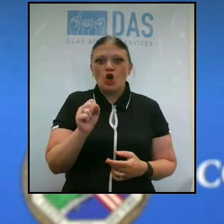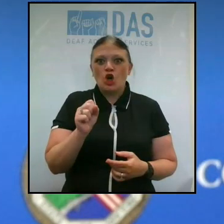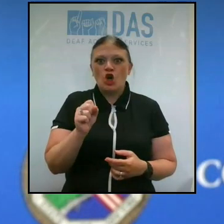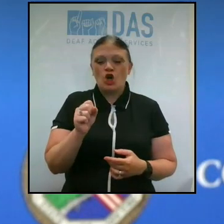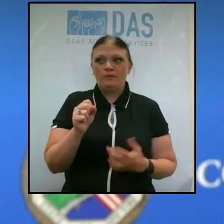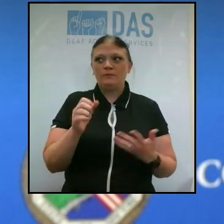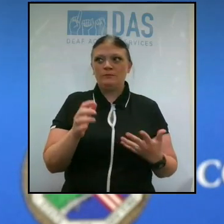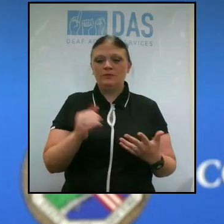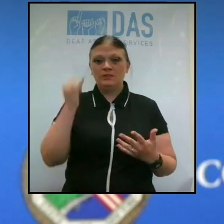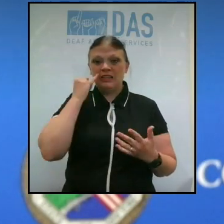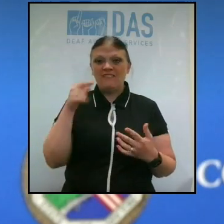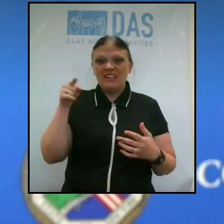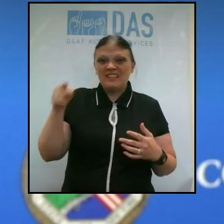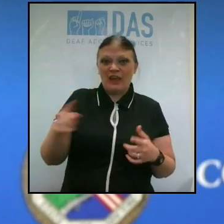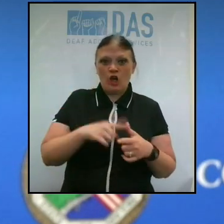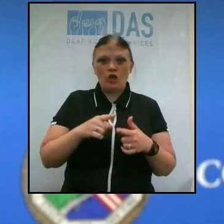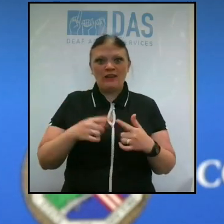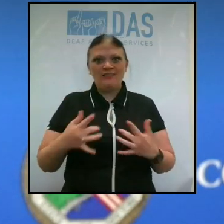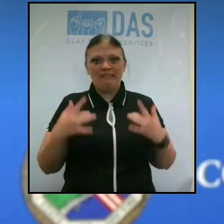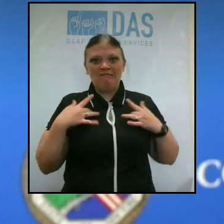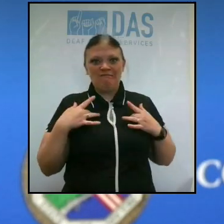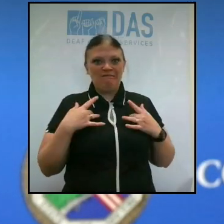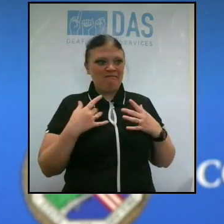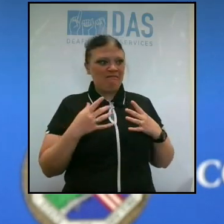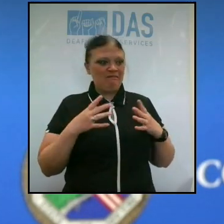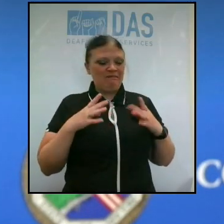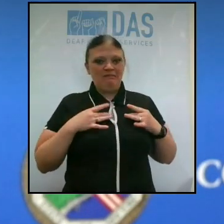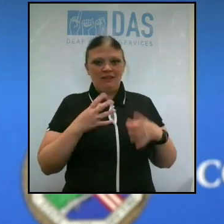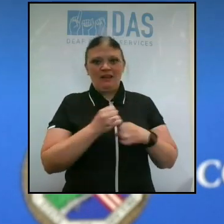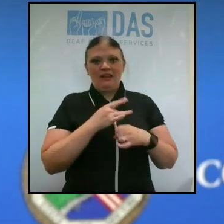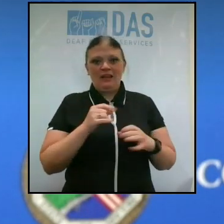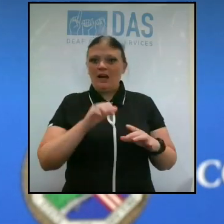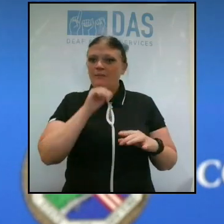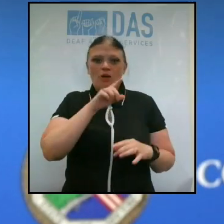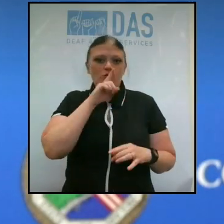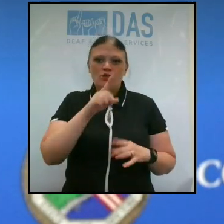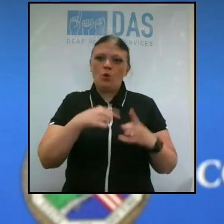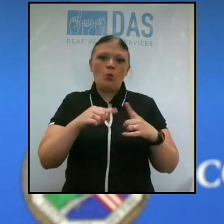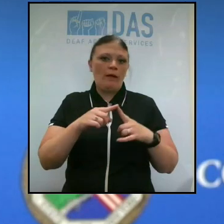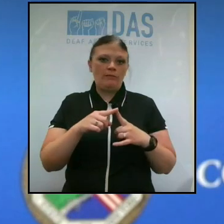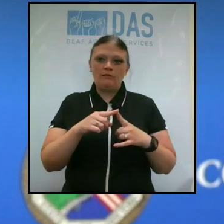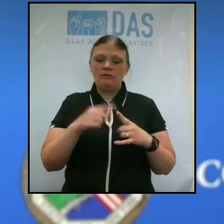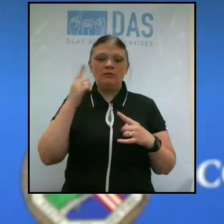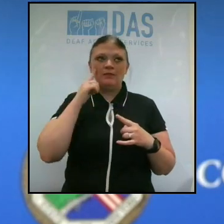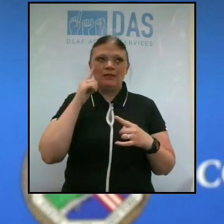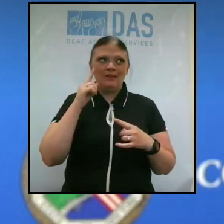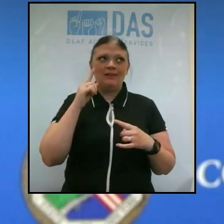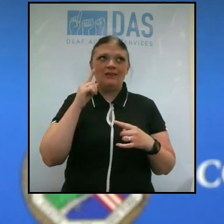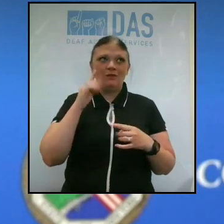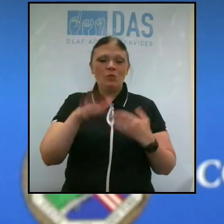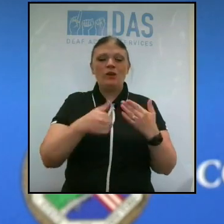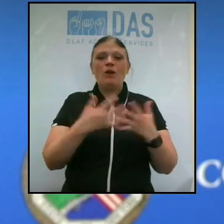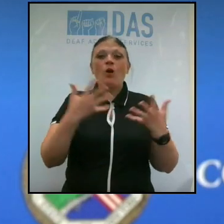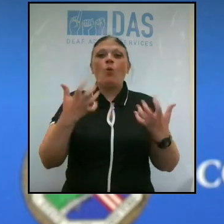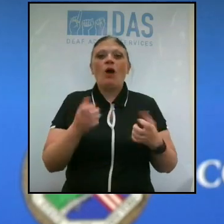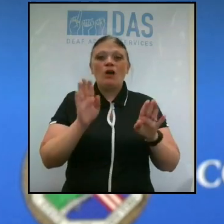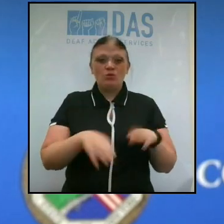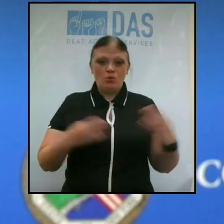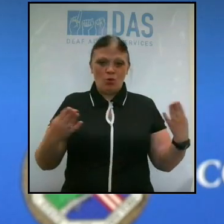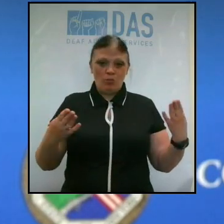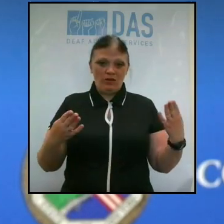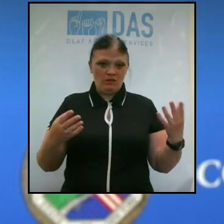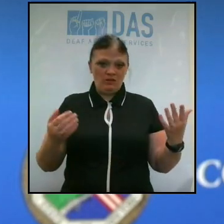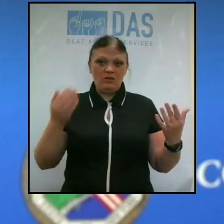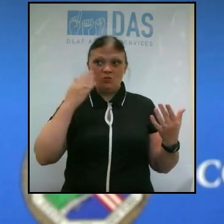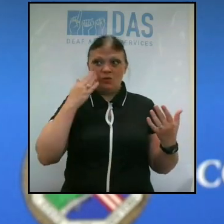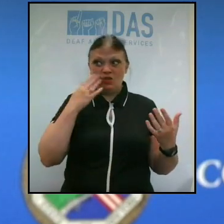it. And it's not certain at this point when we'd be able to do that. I think we all want to be able to open it up. I think we all know what it